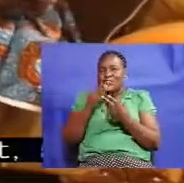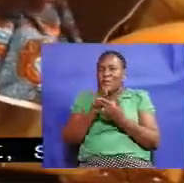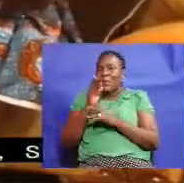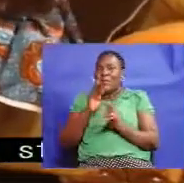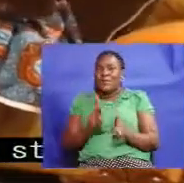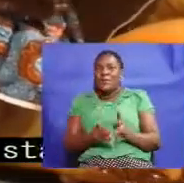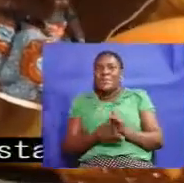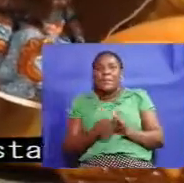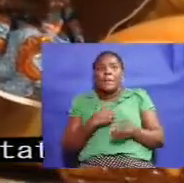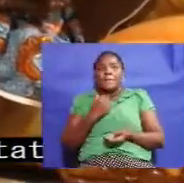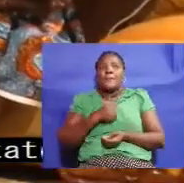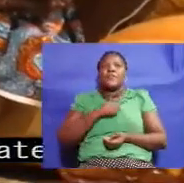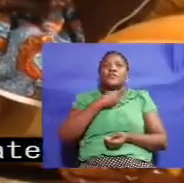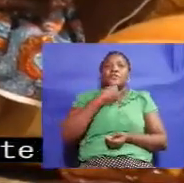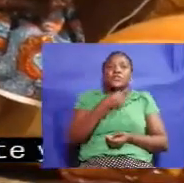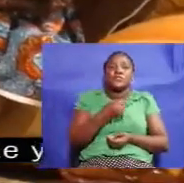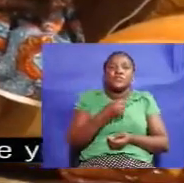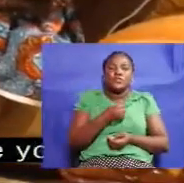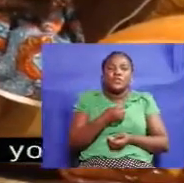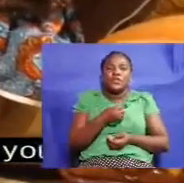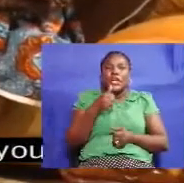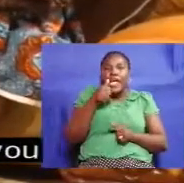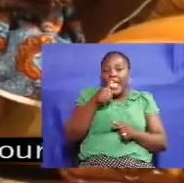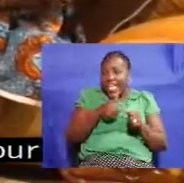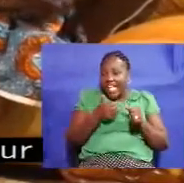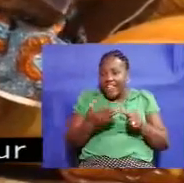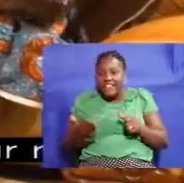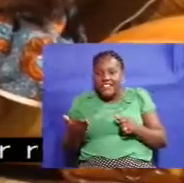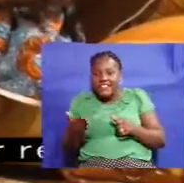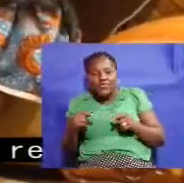Relax, my dear little sister, who is also my mother.